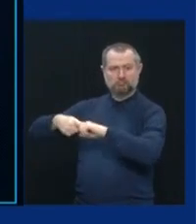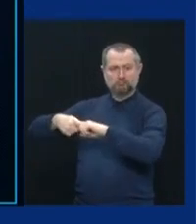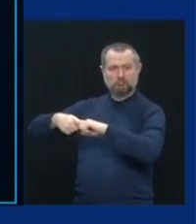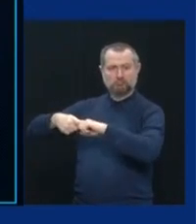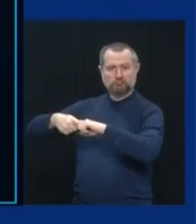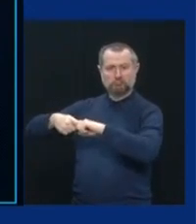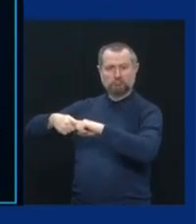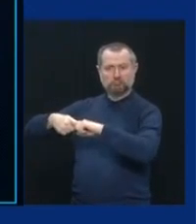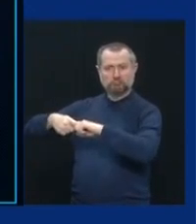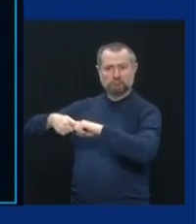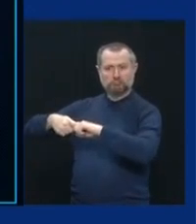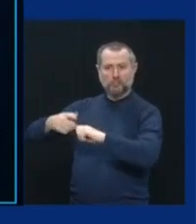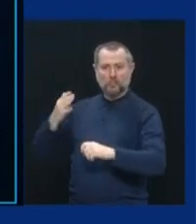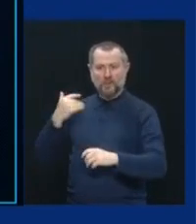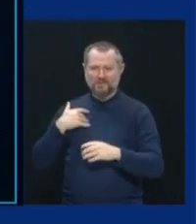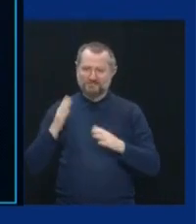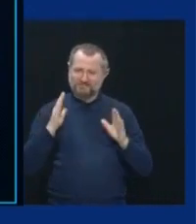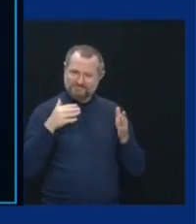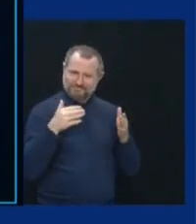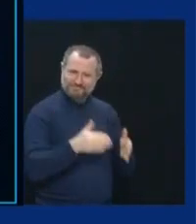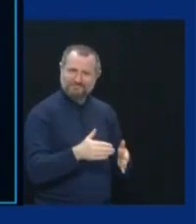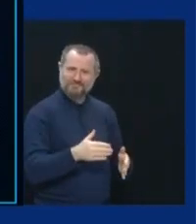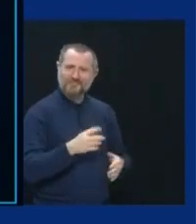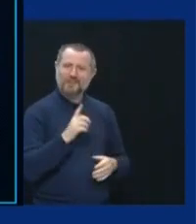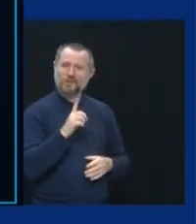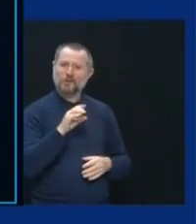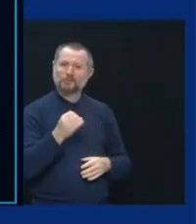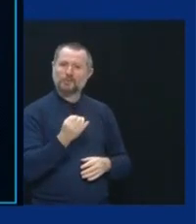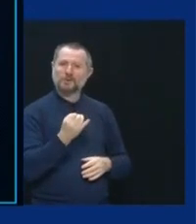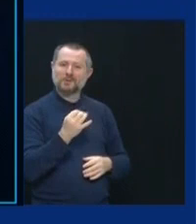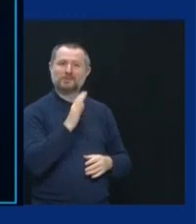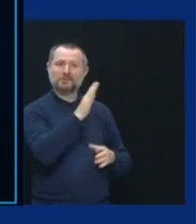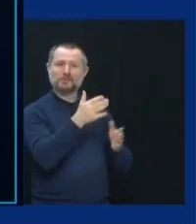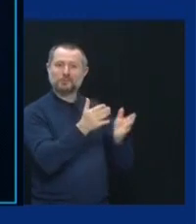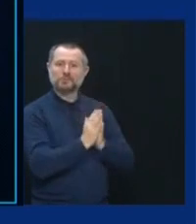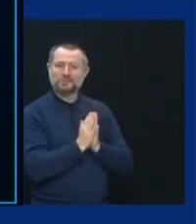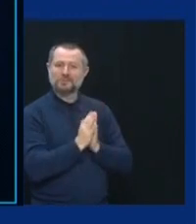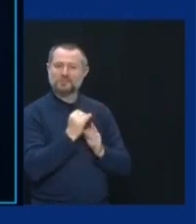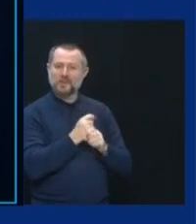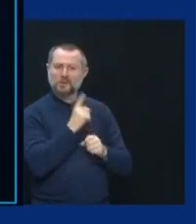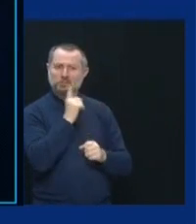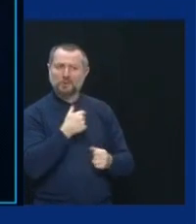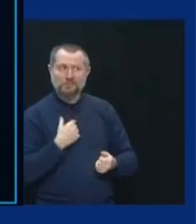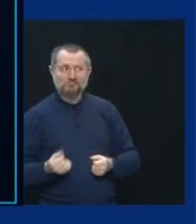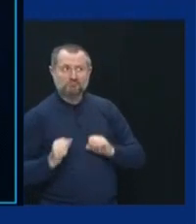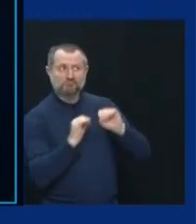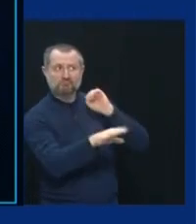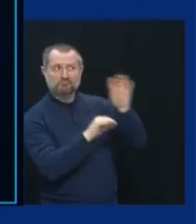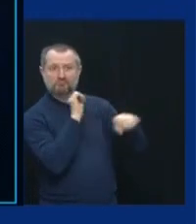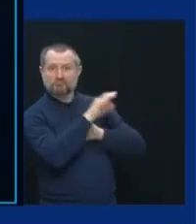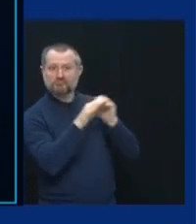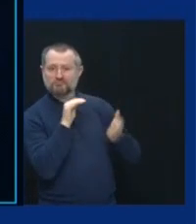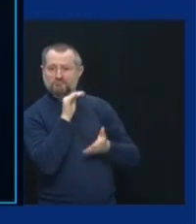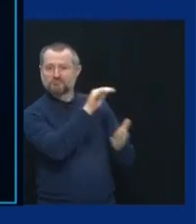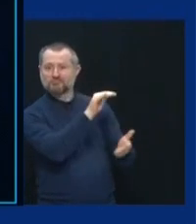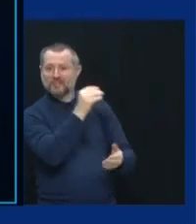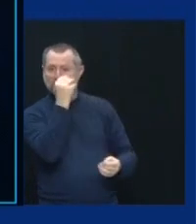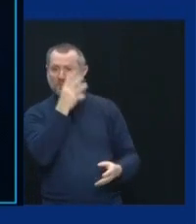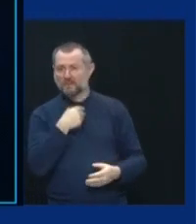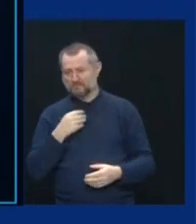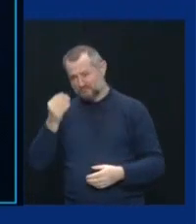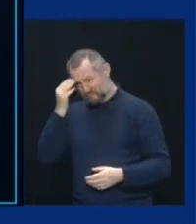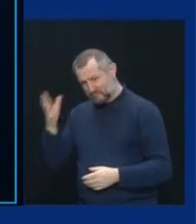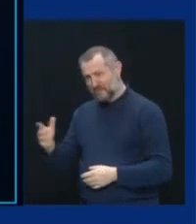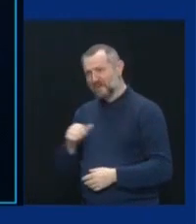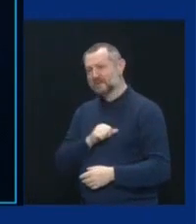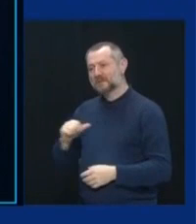while we were finishing the DOJ request. We told both houses, the Assembly